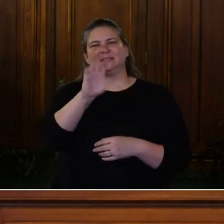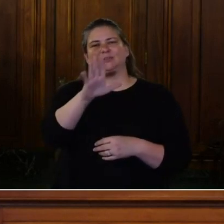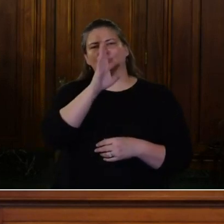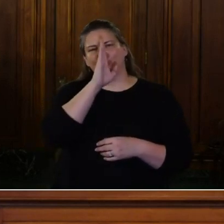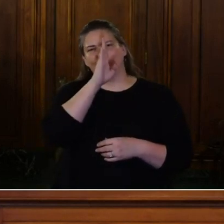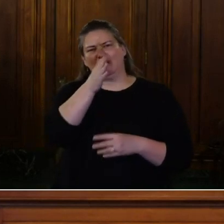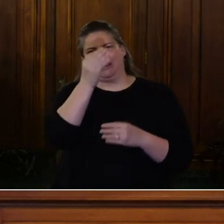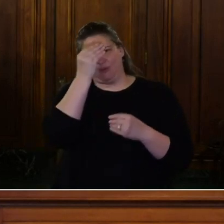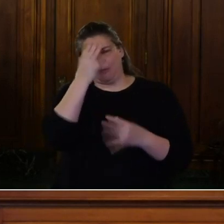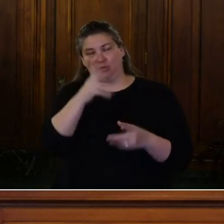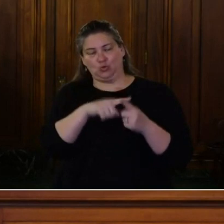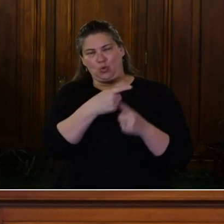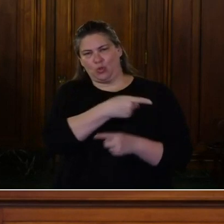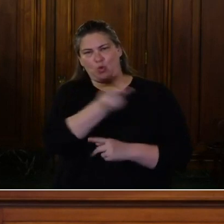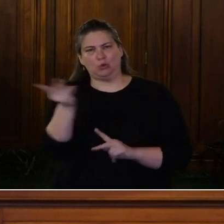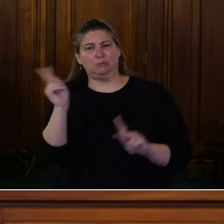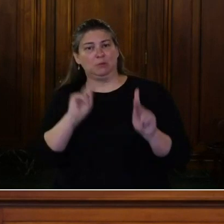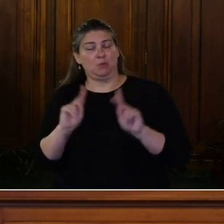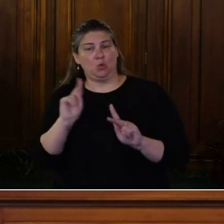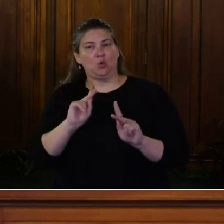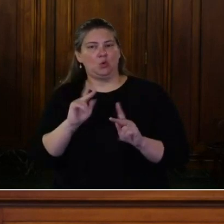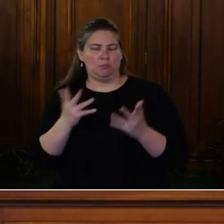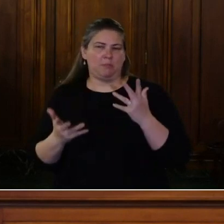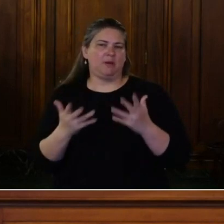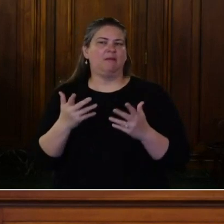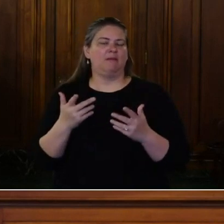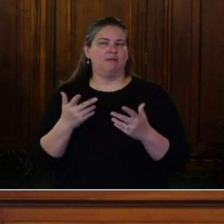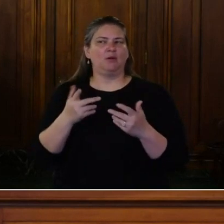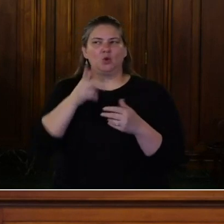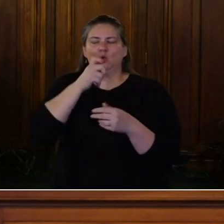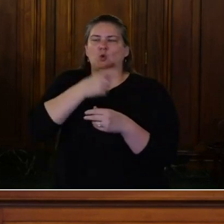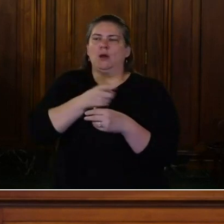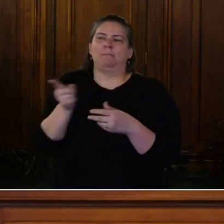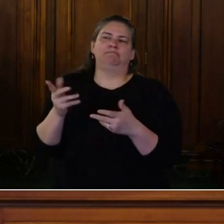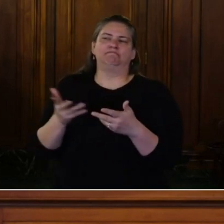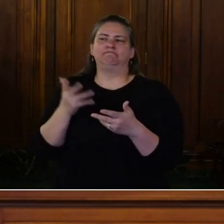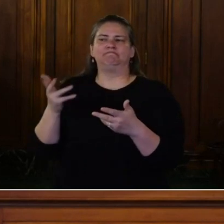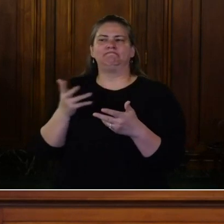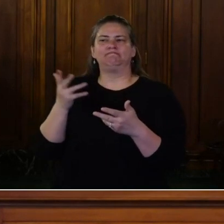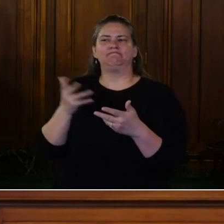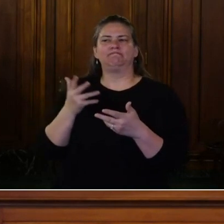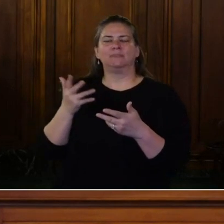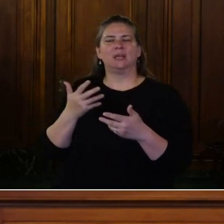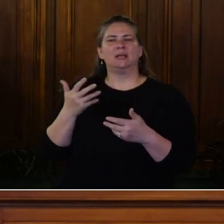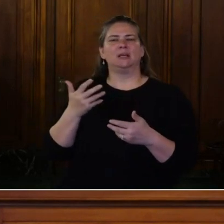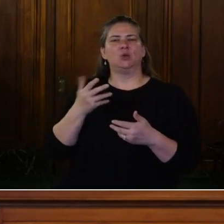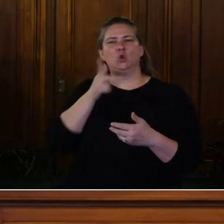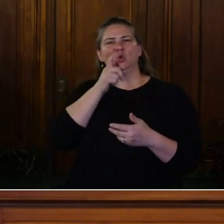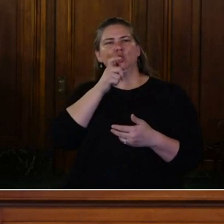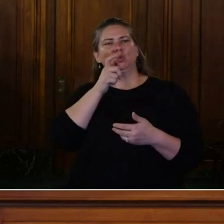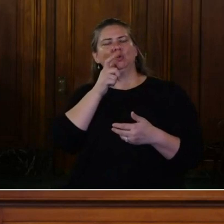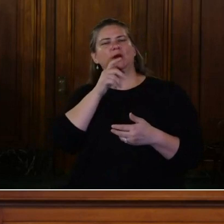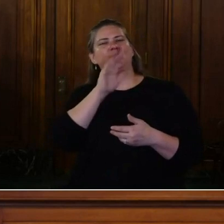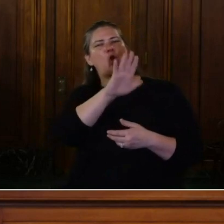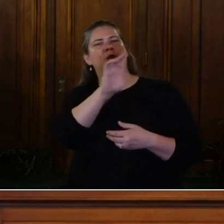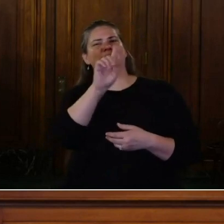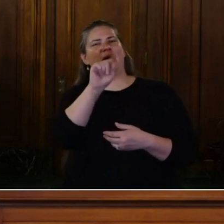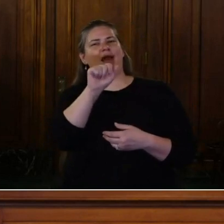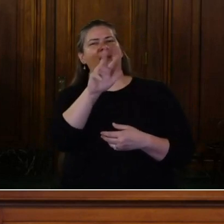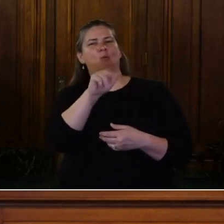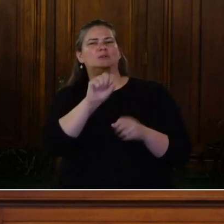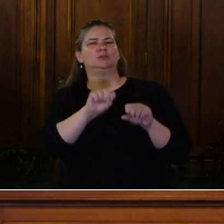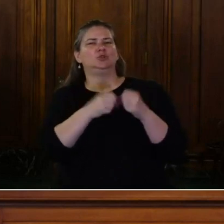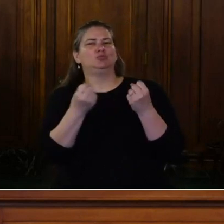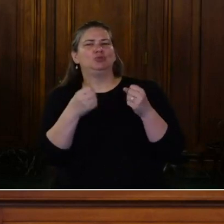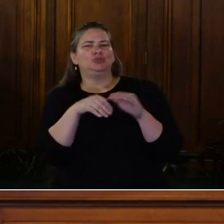information to those who may have experienced this data breach. We'll be sending information